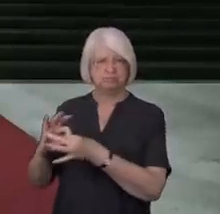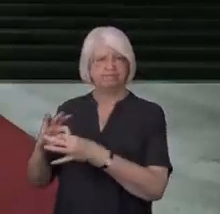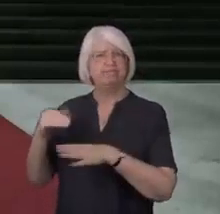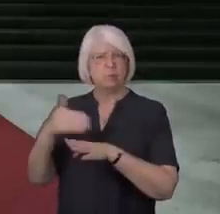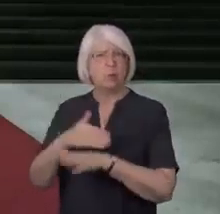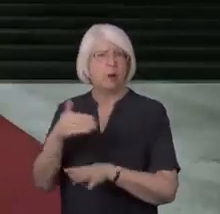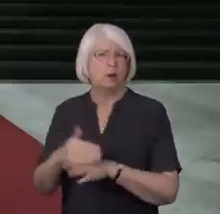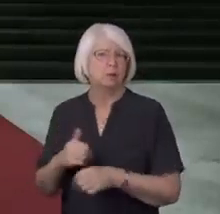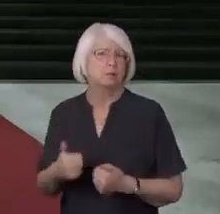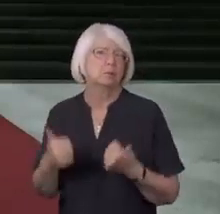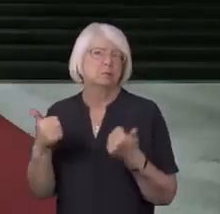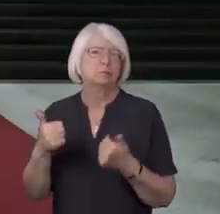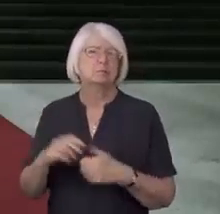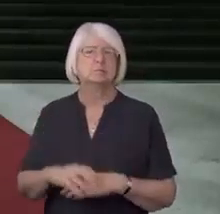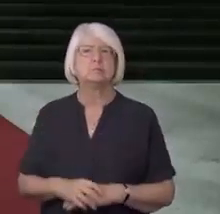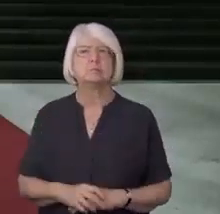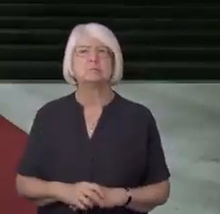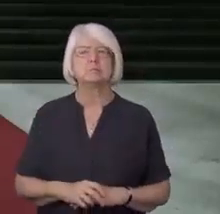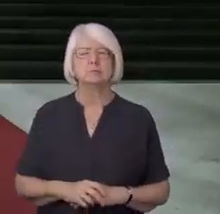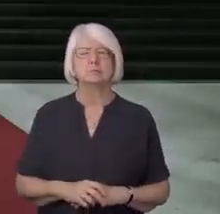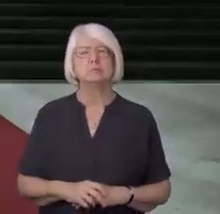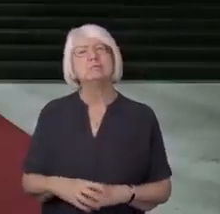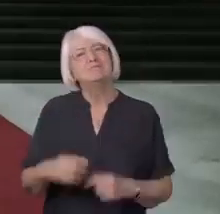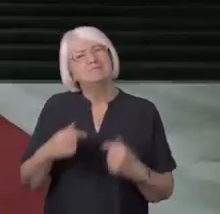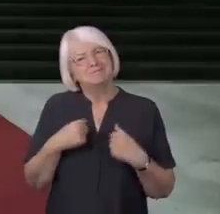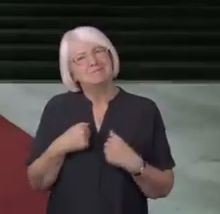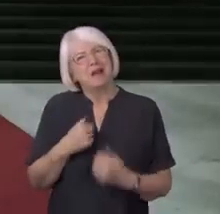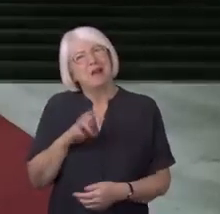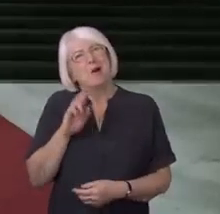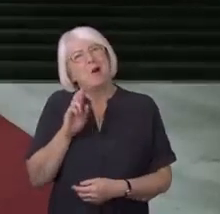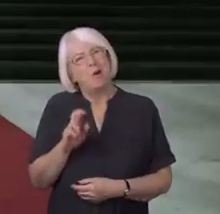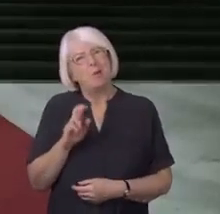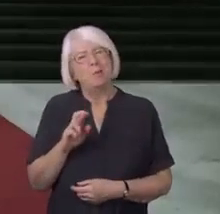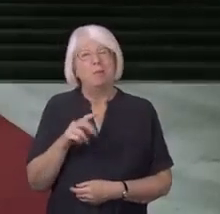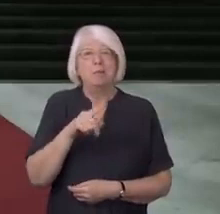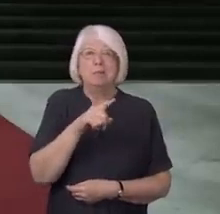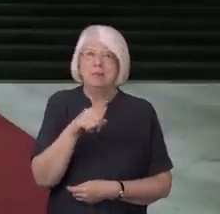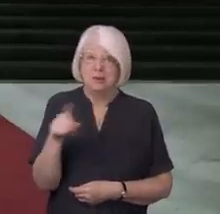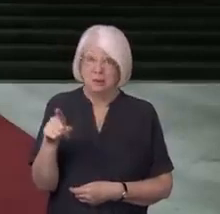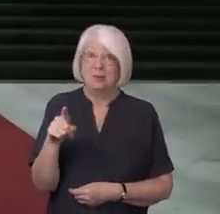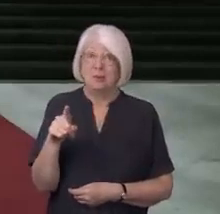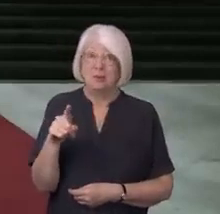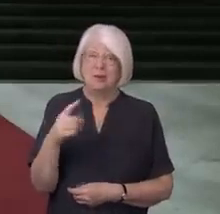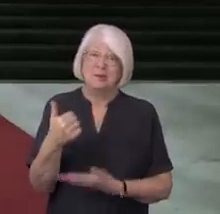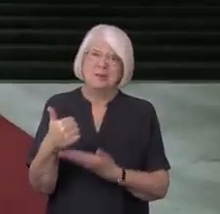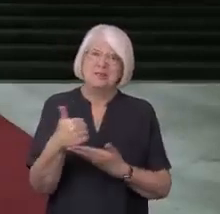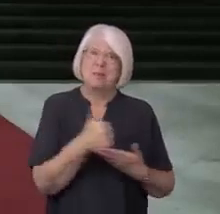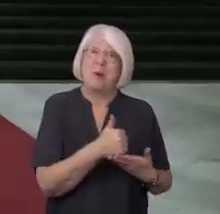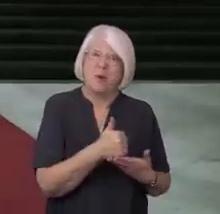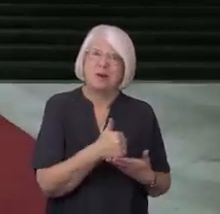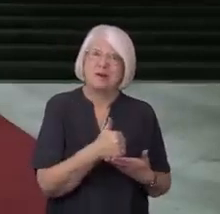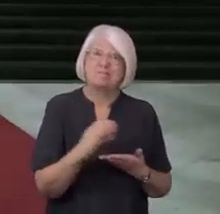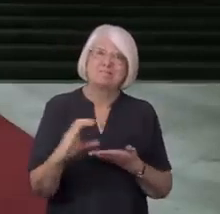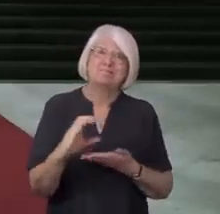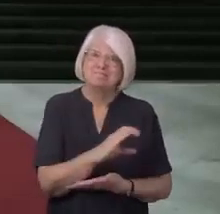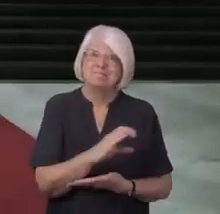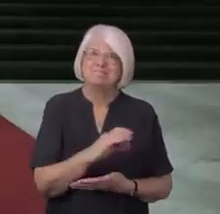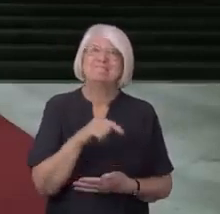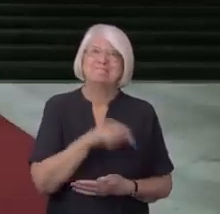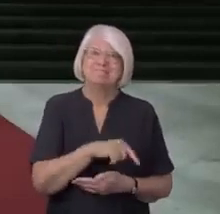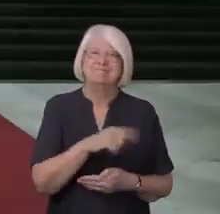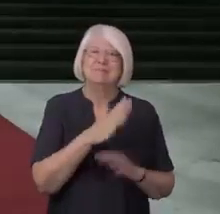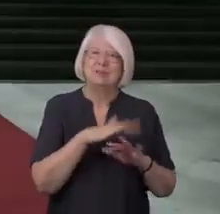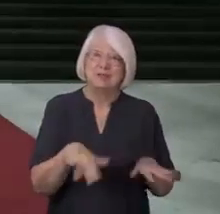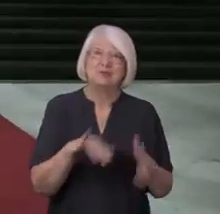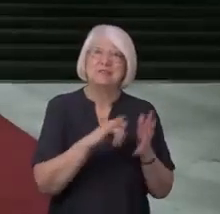being done. And I hope that you will support the Children's Society